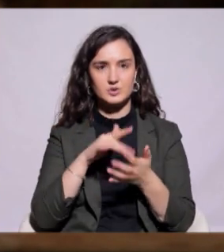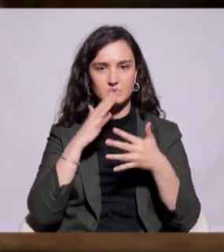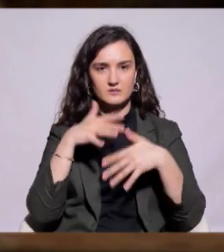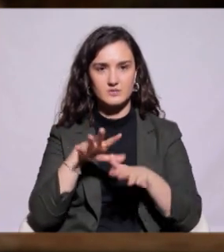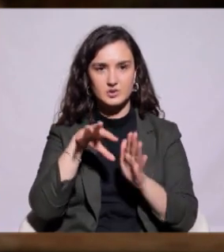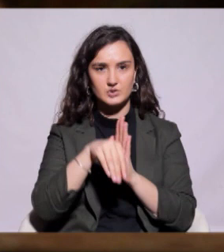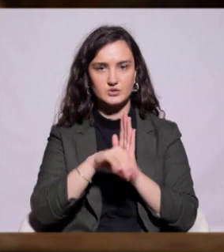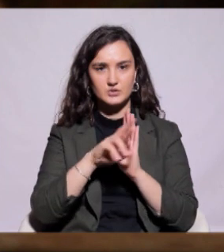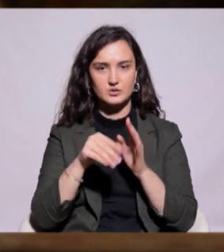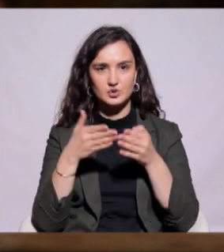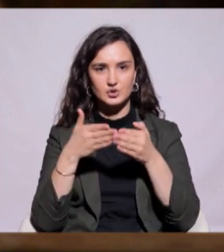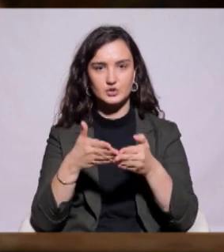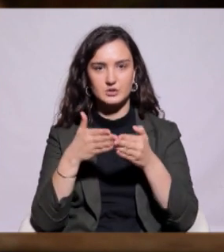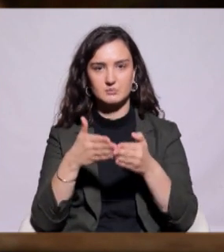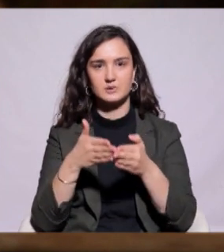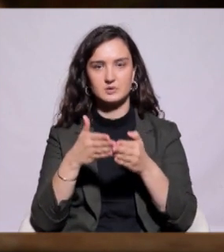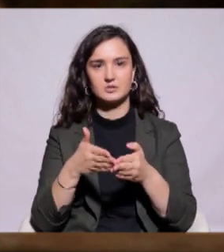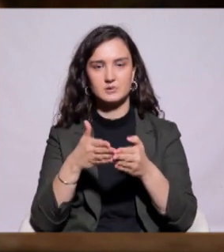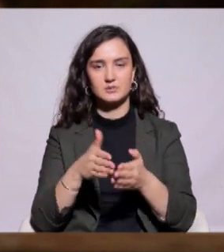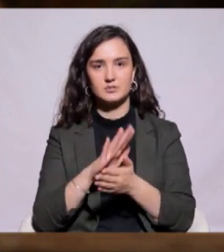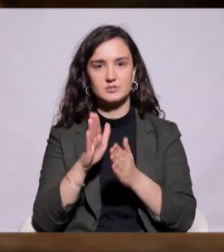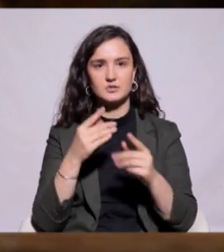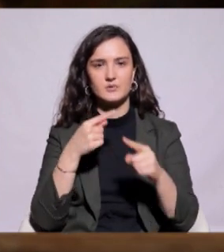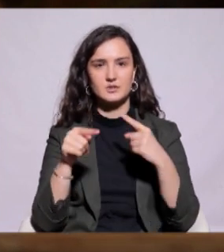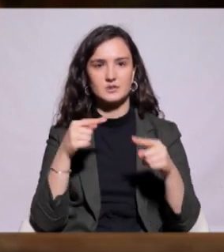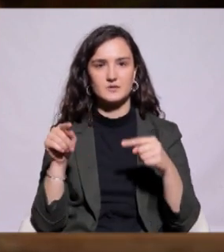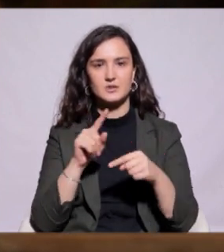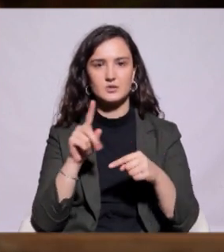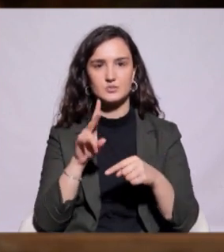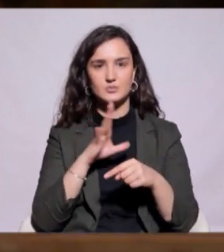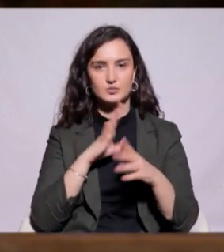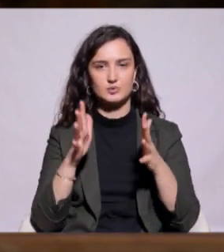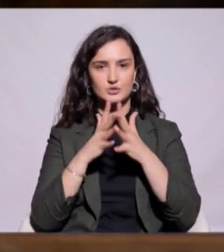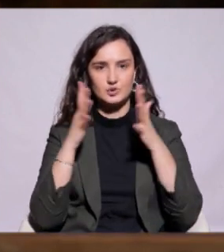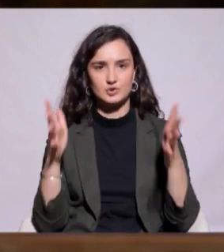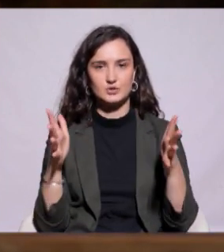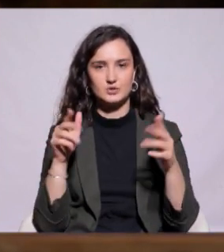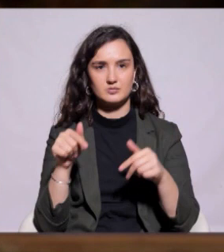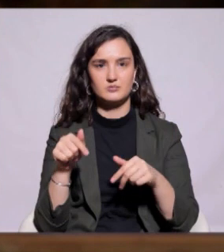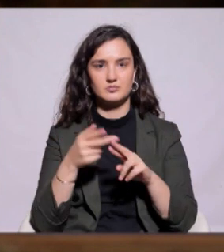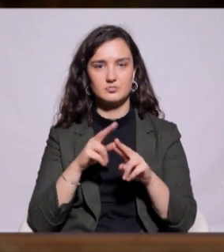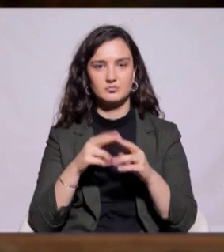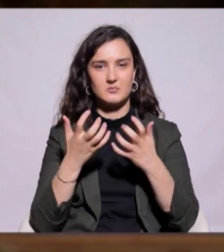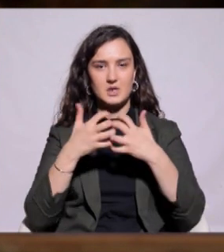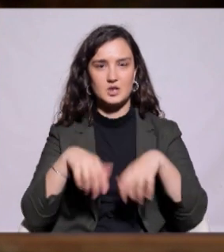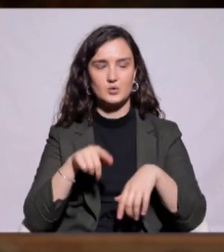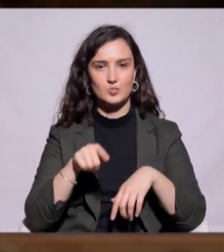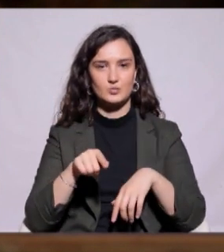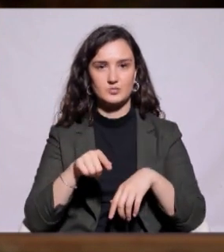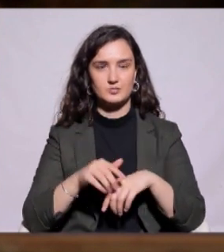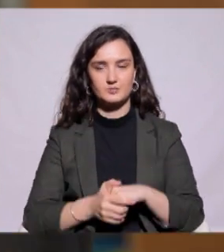ocean, or ships that cross the ocean, or anything that has to be big. Those are mechanical